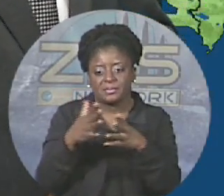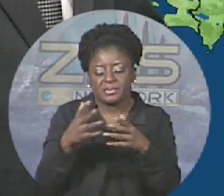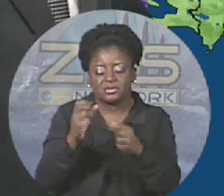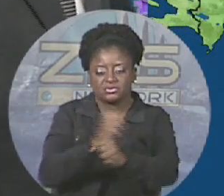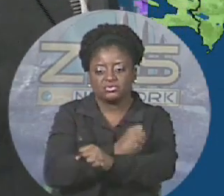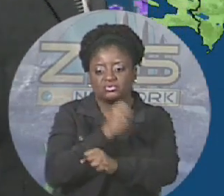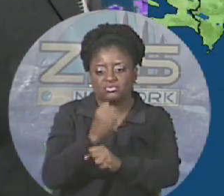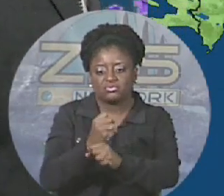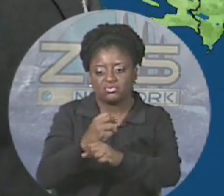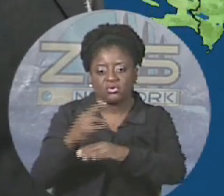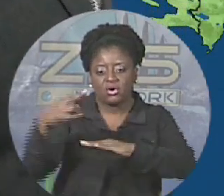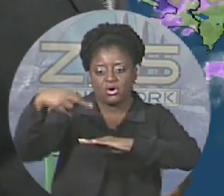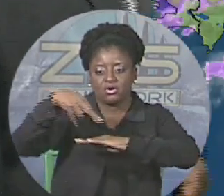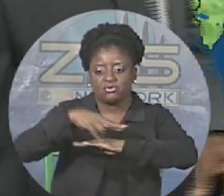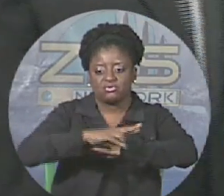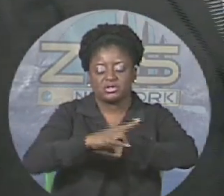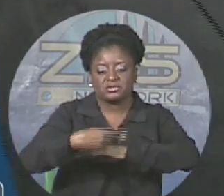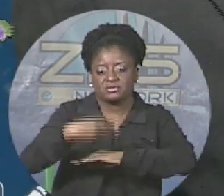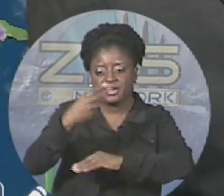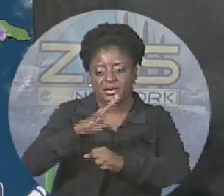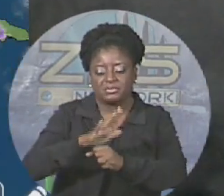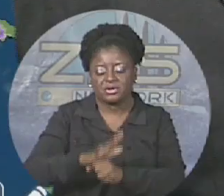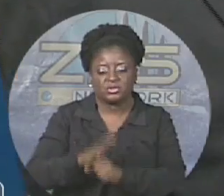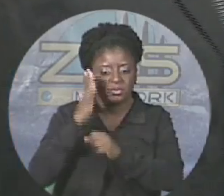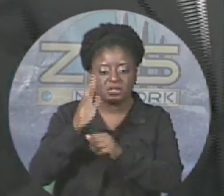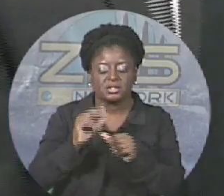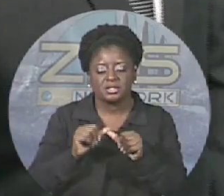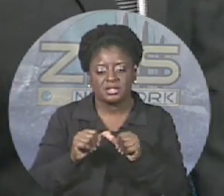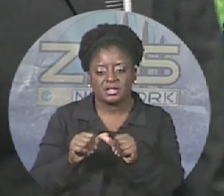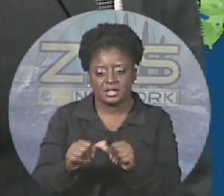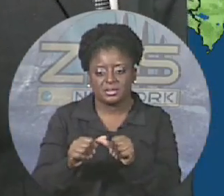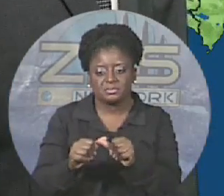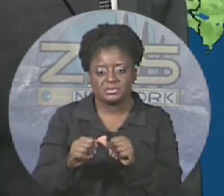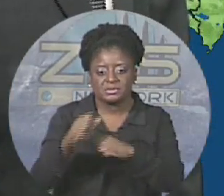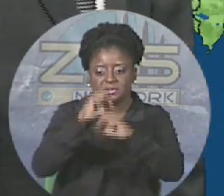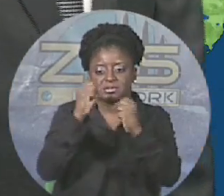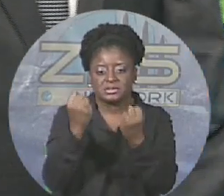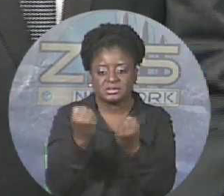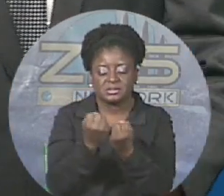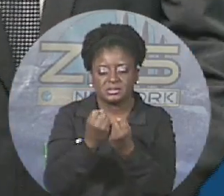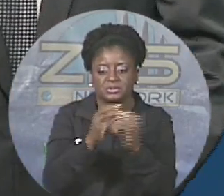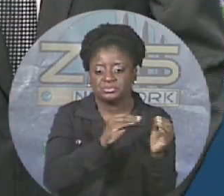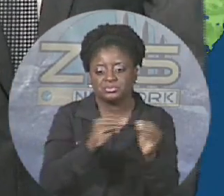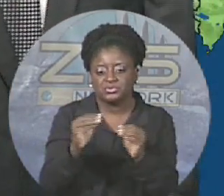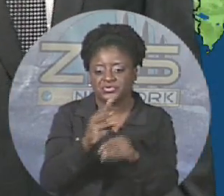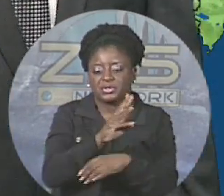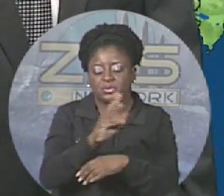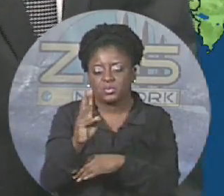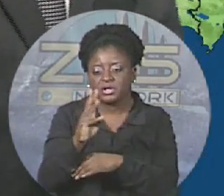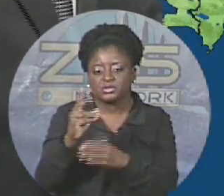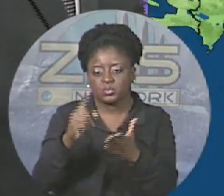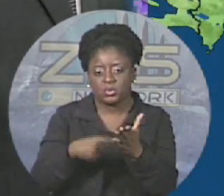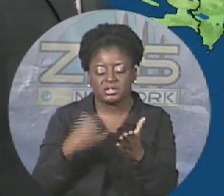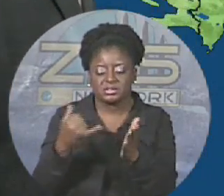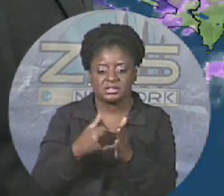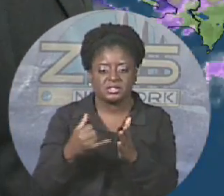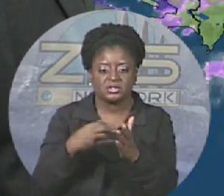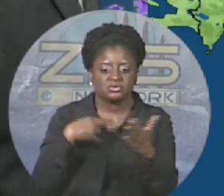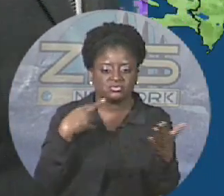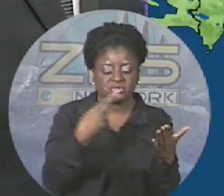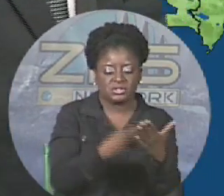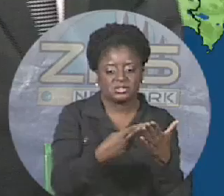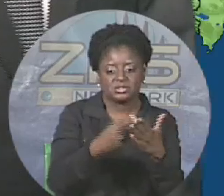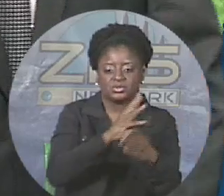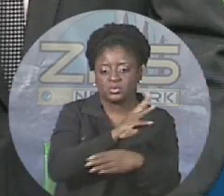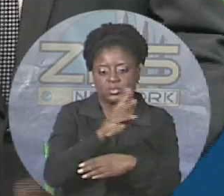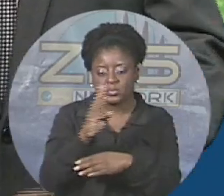pressure out there in the Atlantic is going to continue to keep the system moving towards the west, and eventually, once the system reaches the western periphery